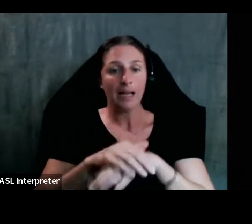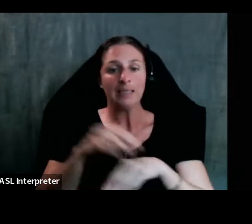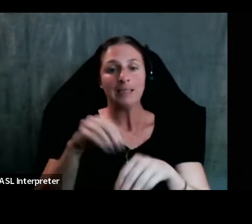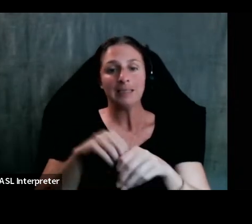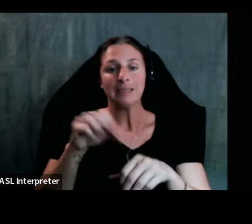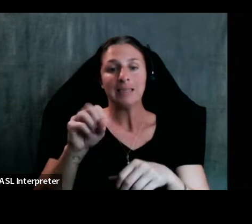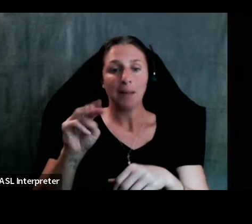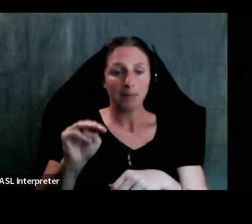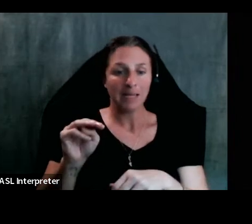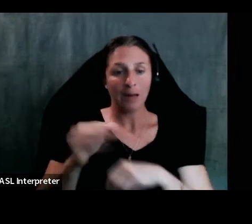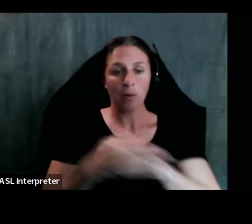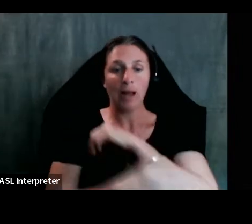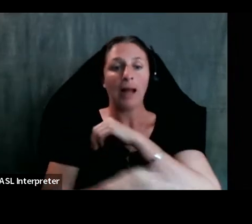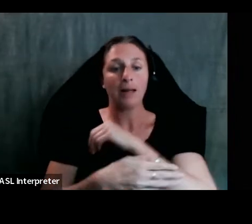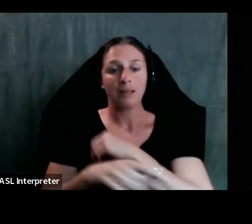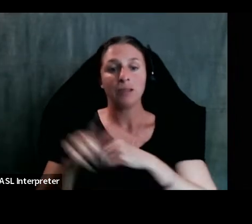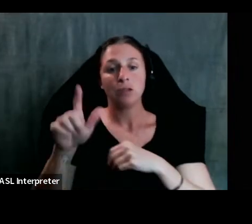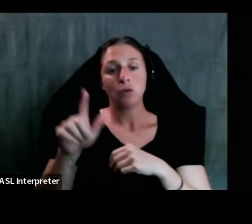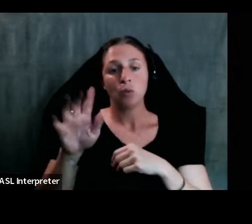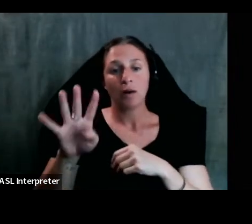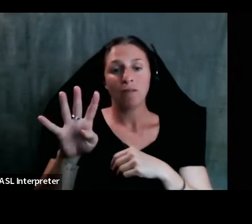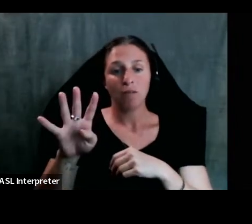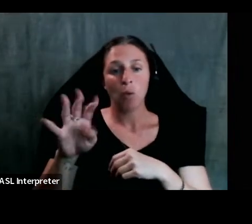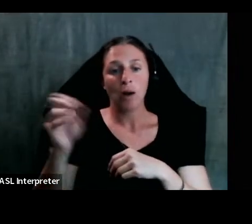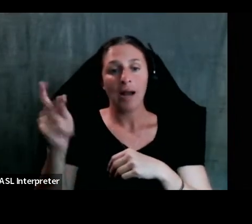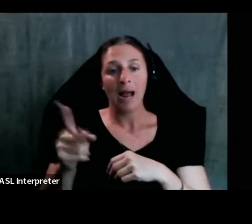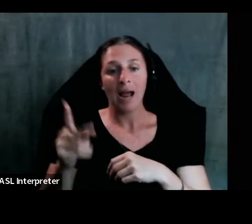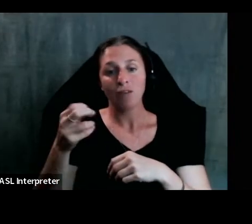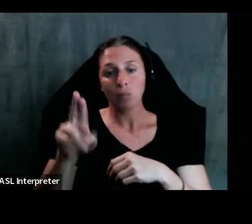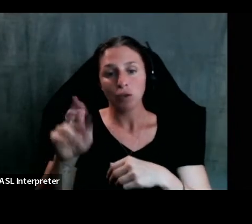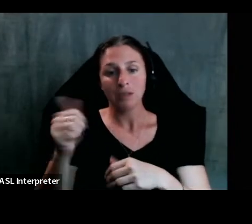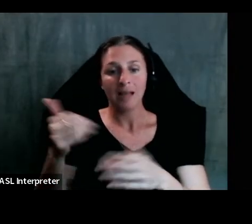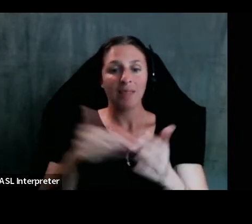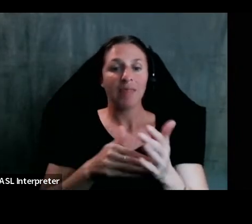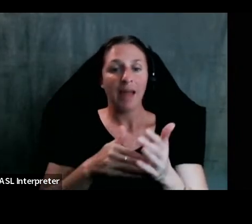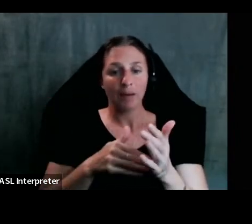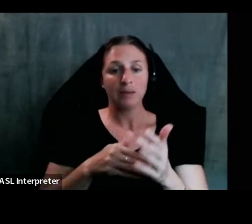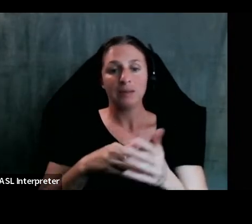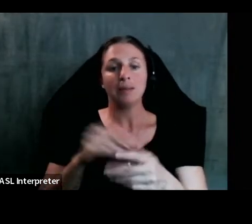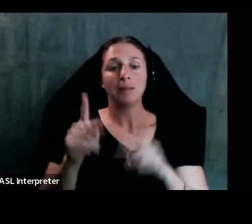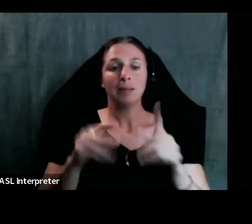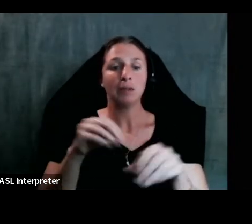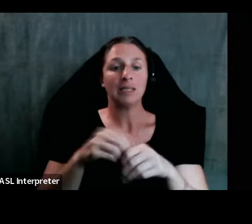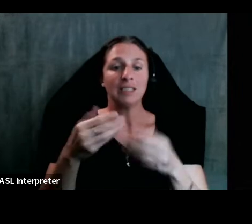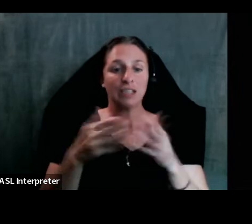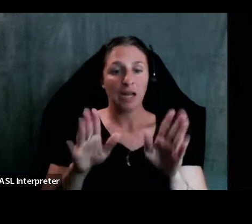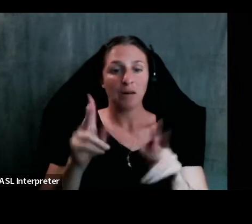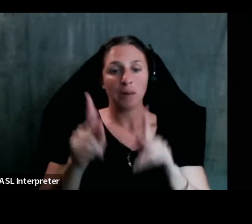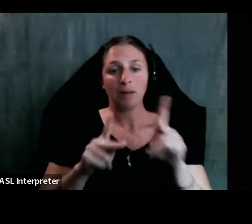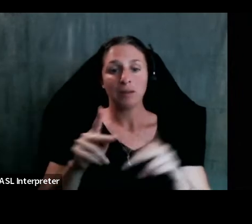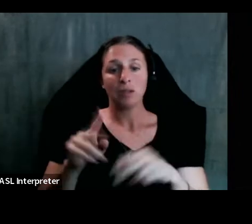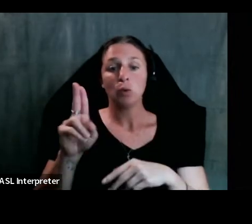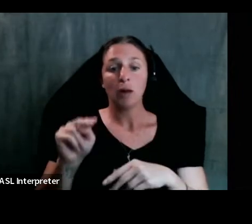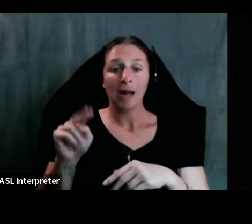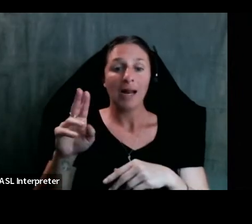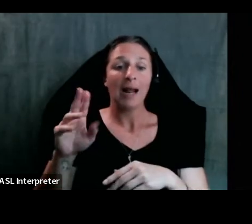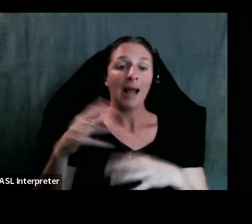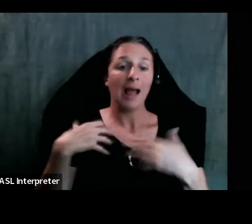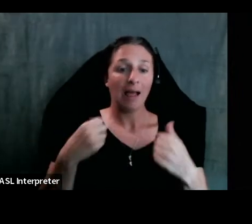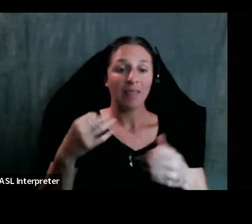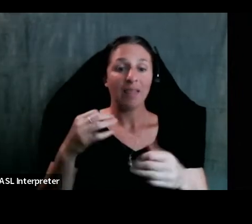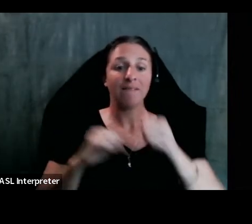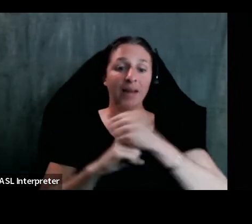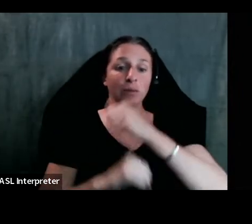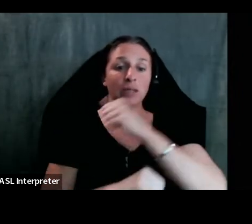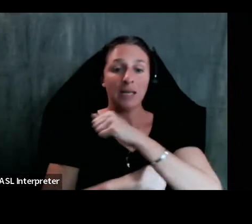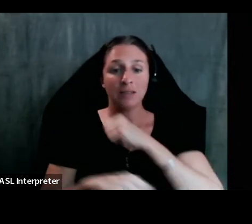or 24.5 per 10,000 people in the general population. And whereas the United Health Foundation reported that 3.8% of